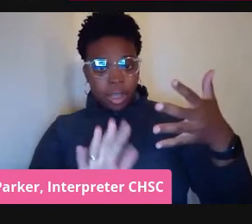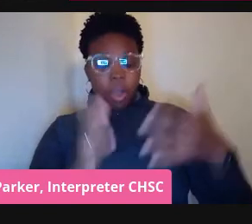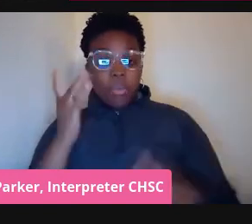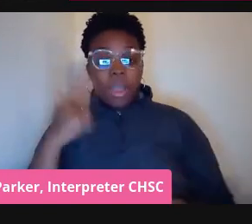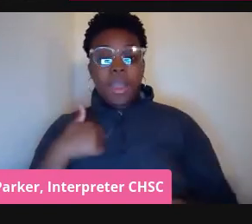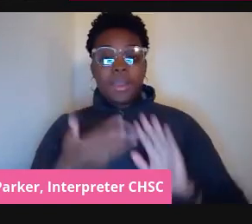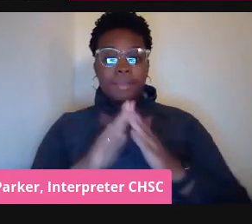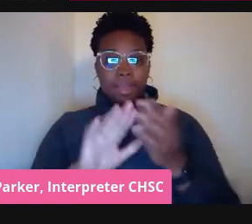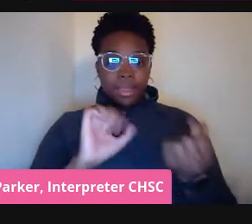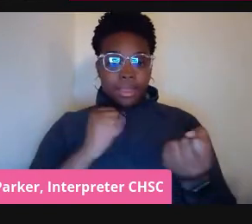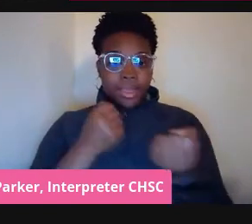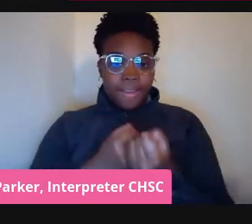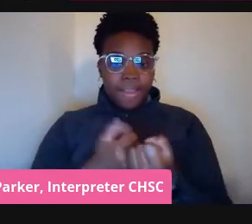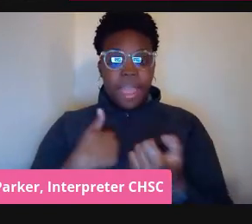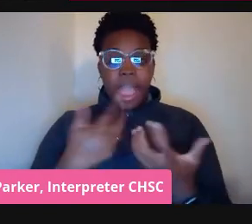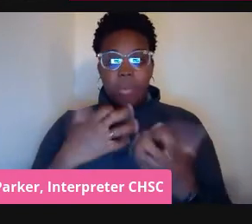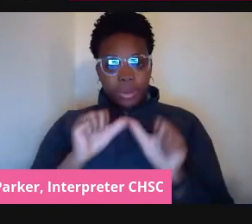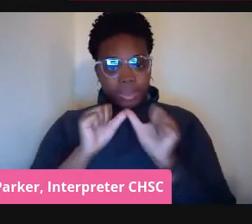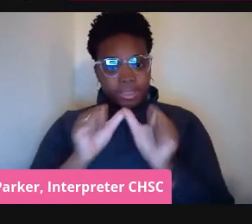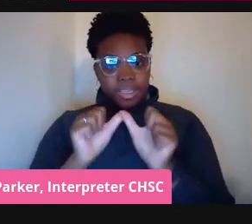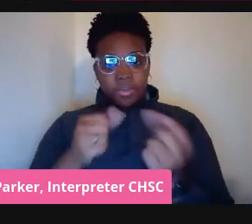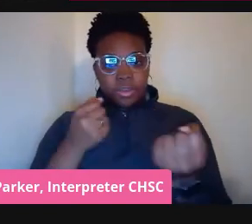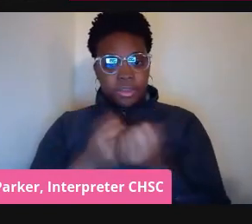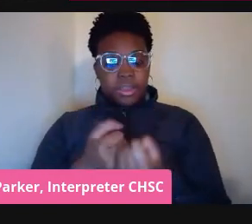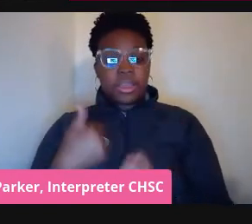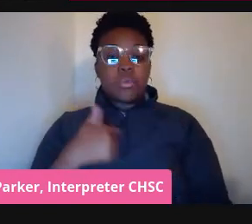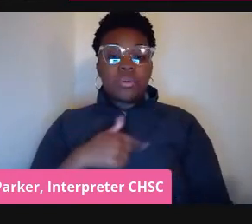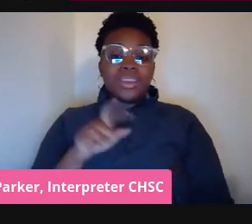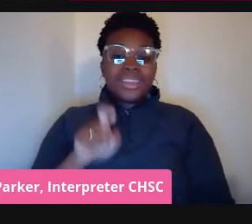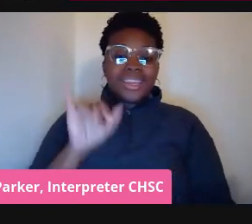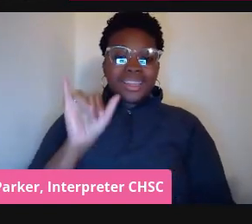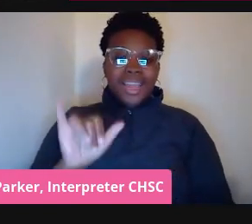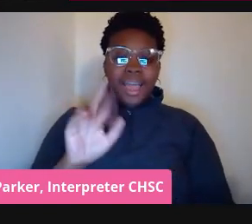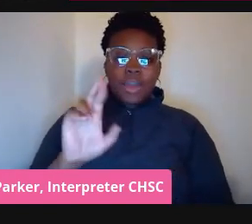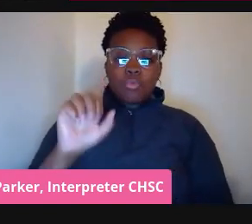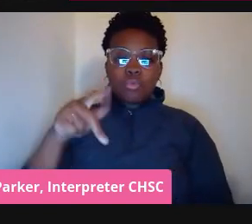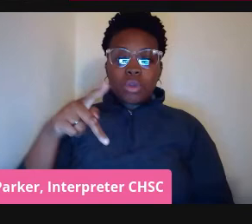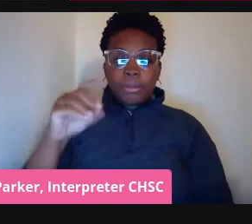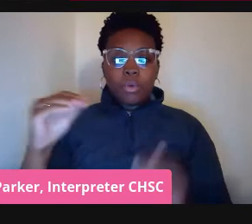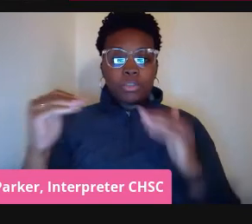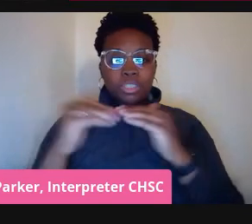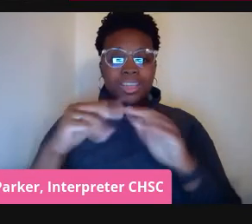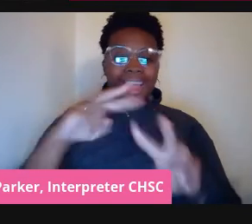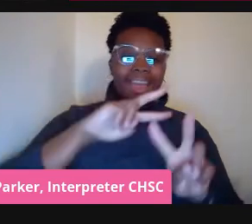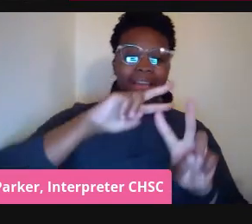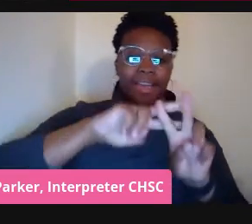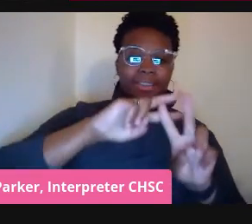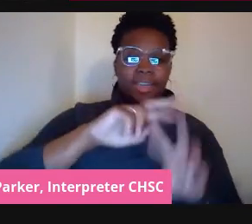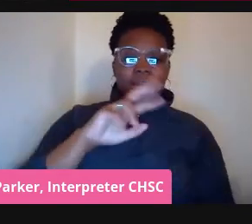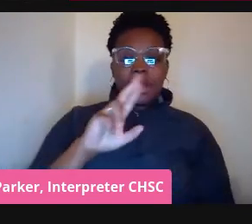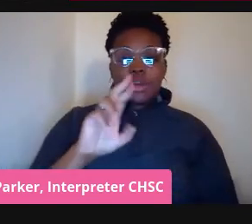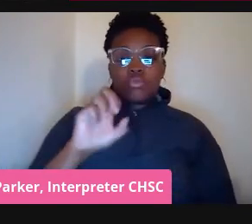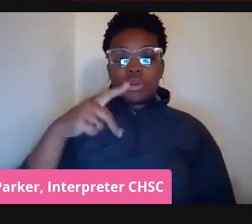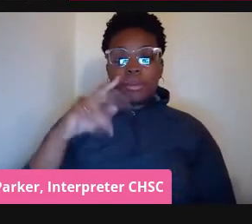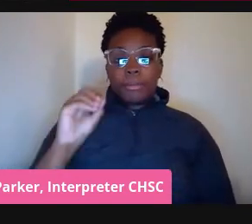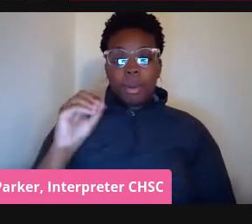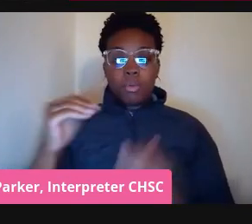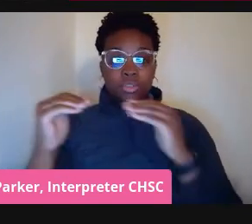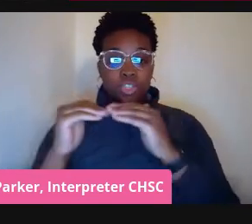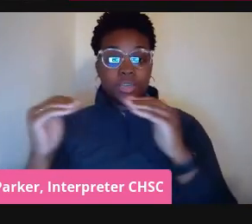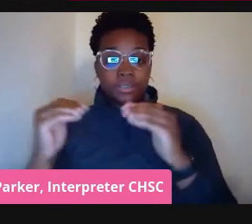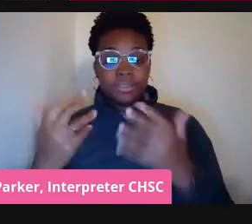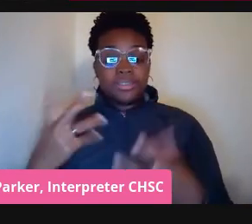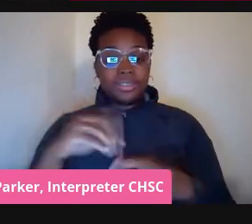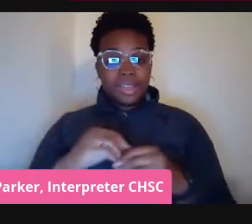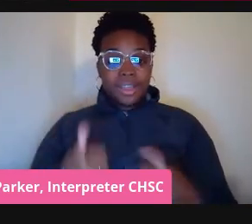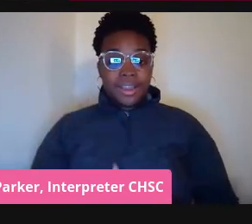want to continue advocacy. We need that repro justice, hashtag repro justice in our lives, because